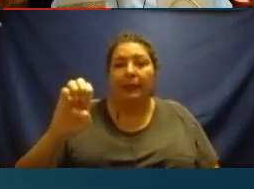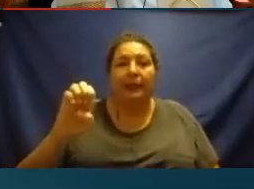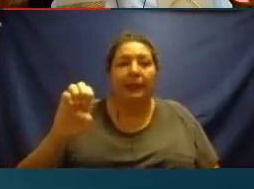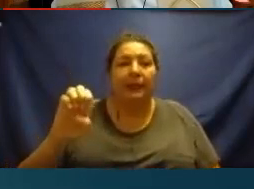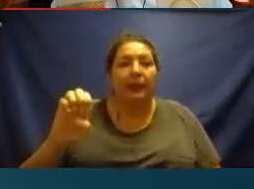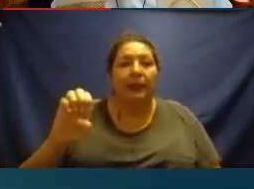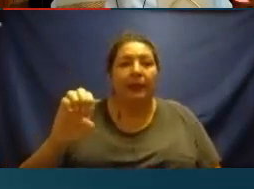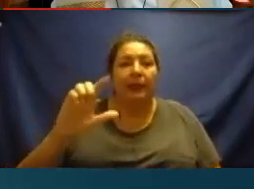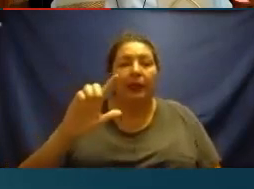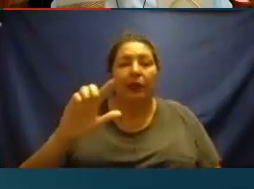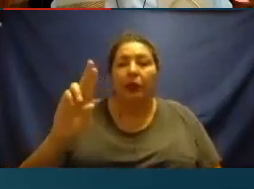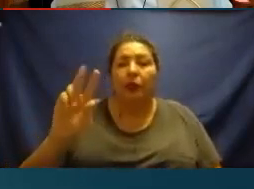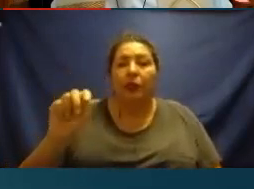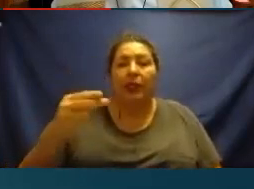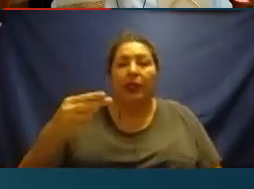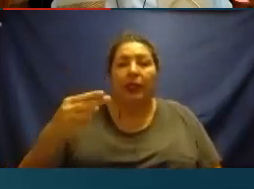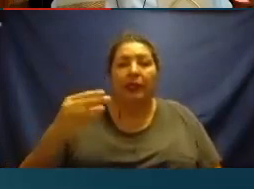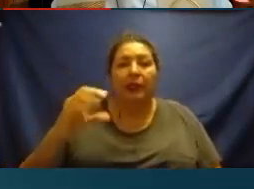peace,